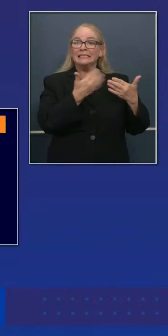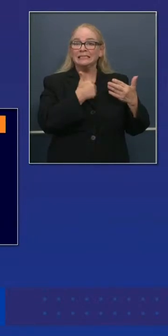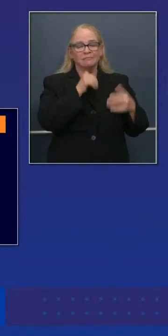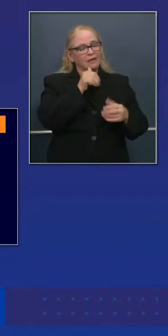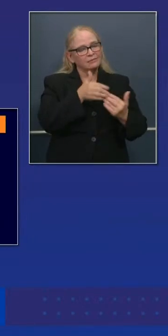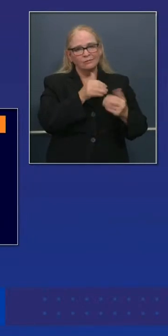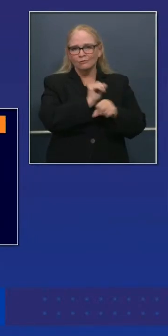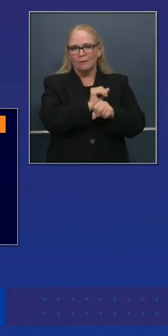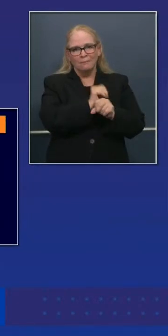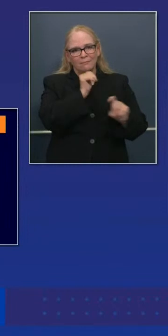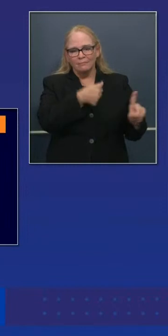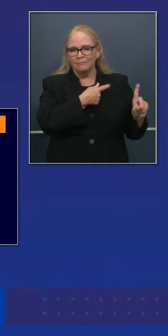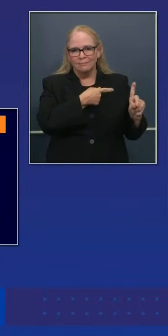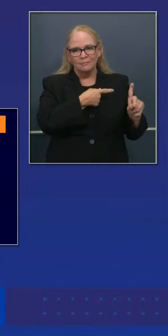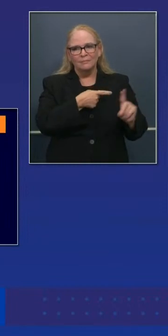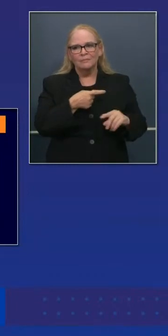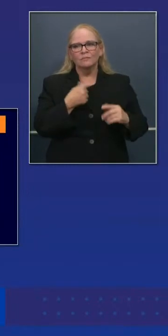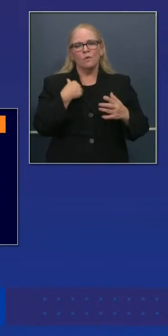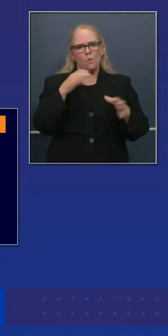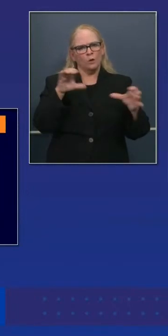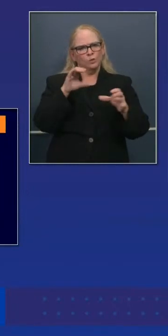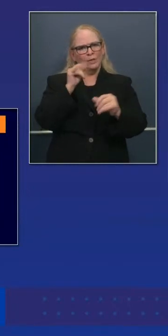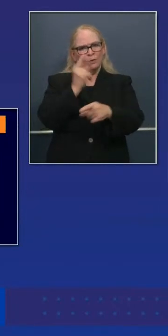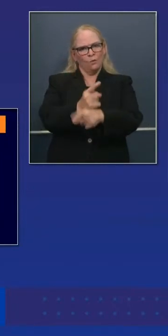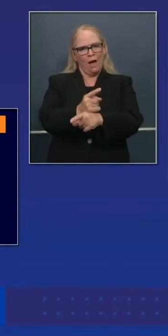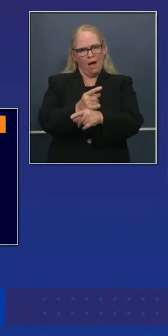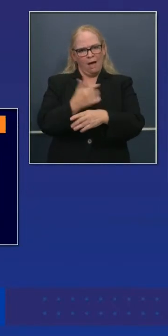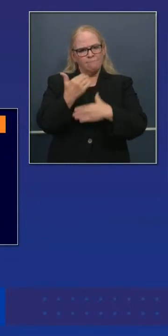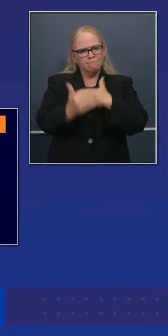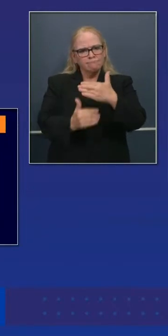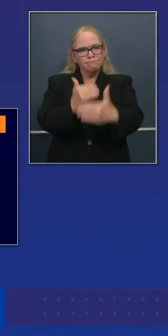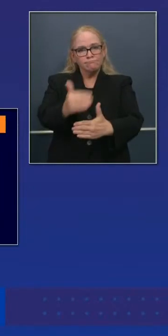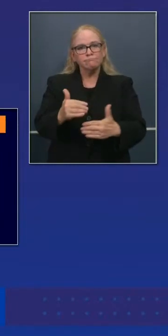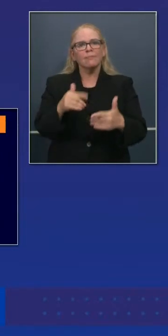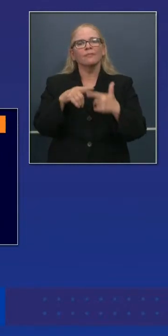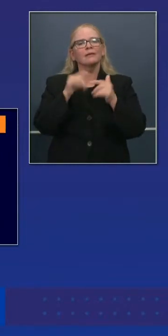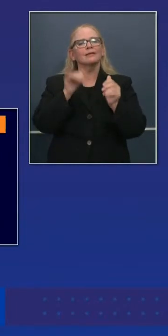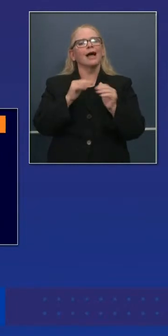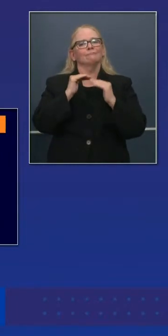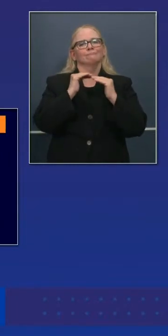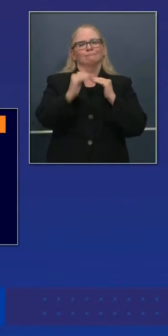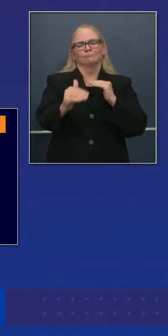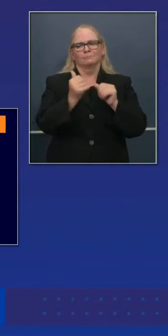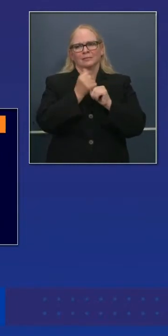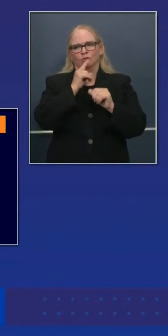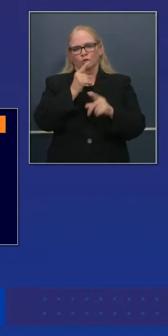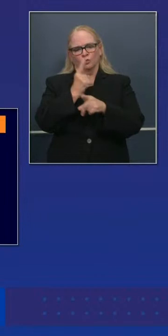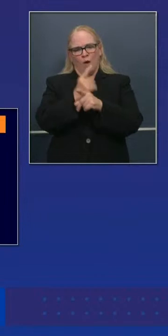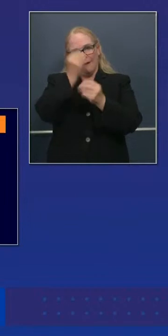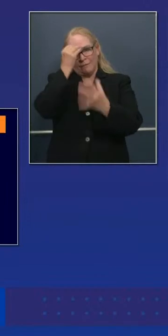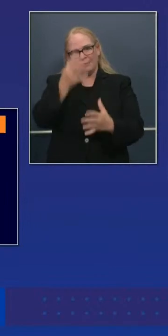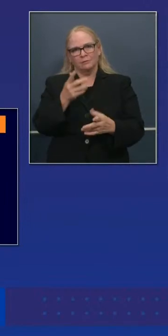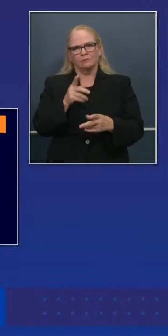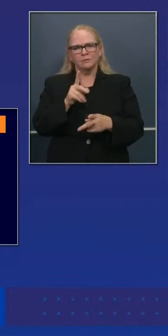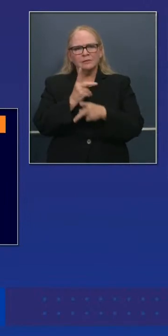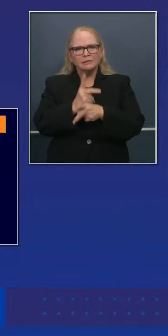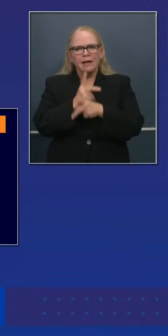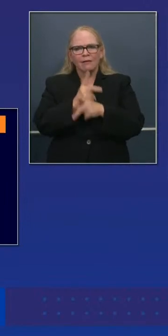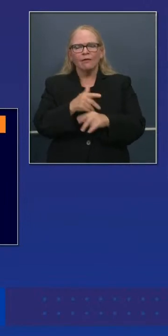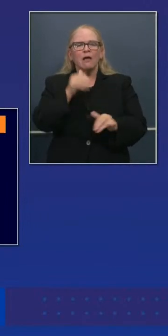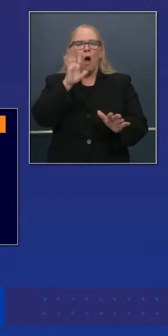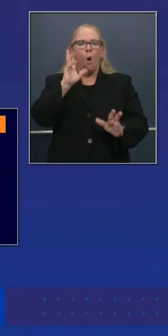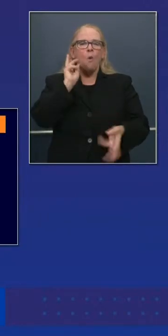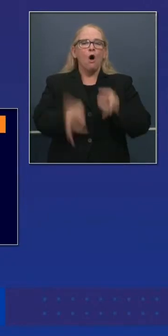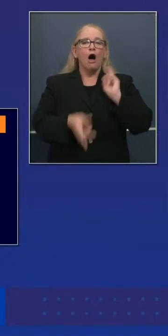up right. And so all of that is underway, all in a urgent but thoughtful way so we can make sure we